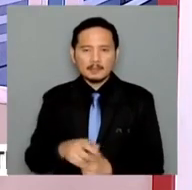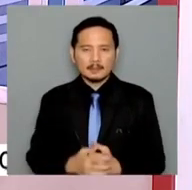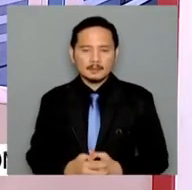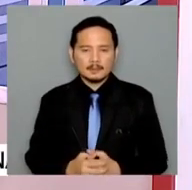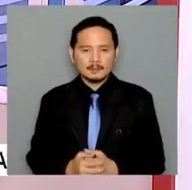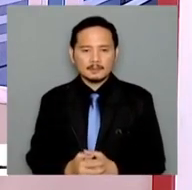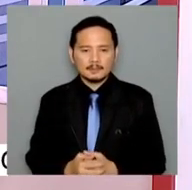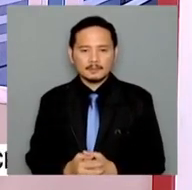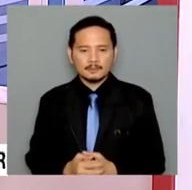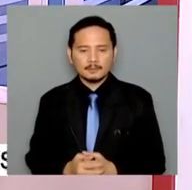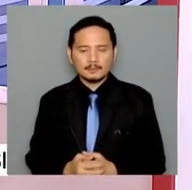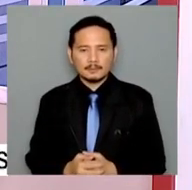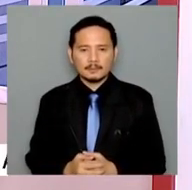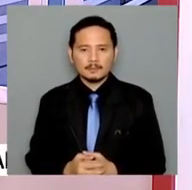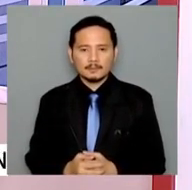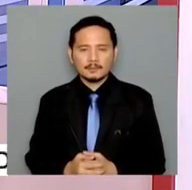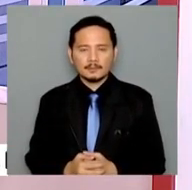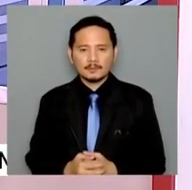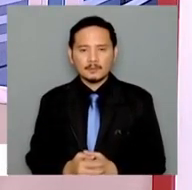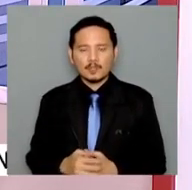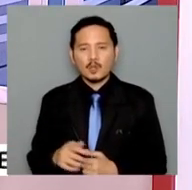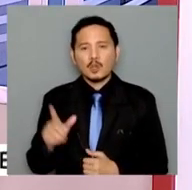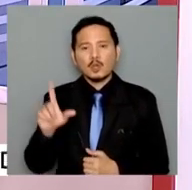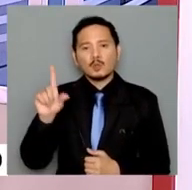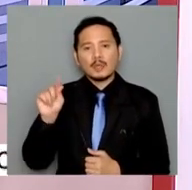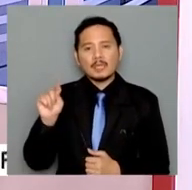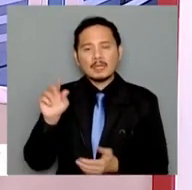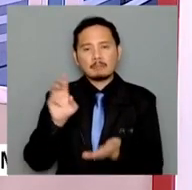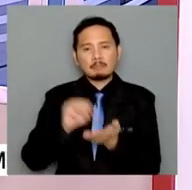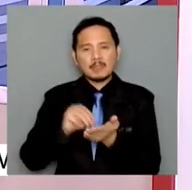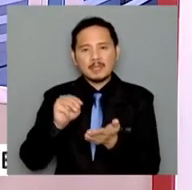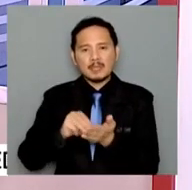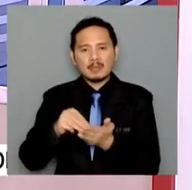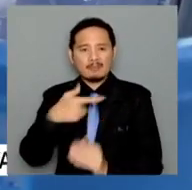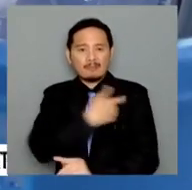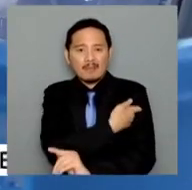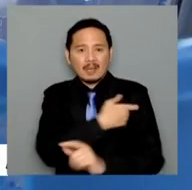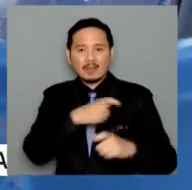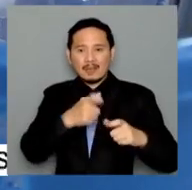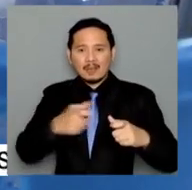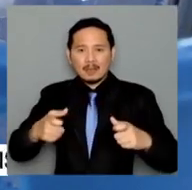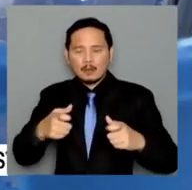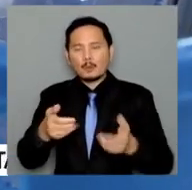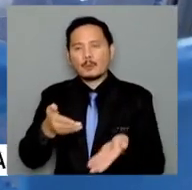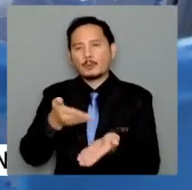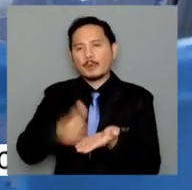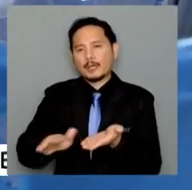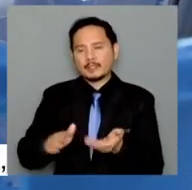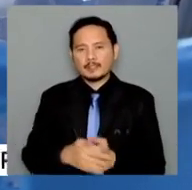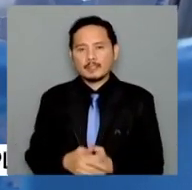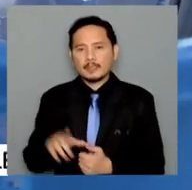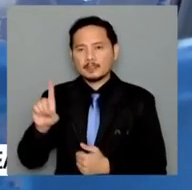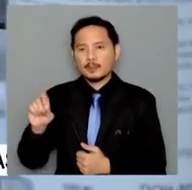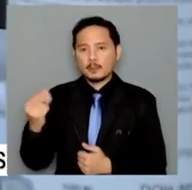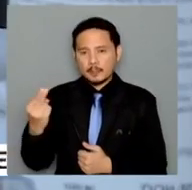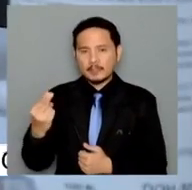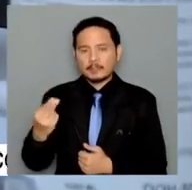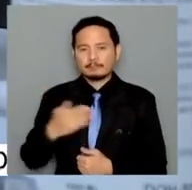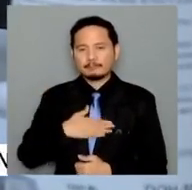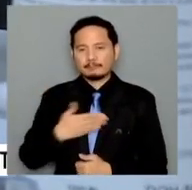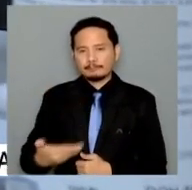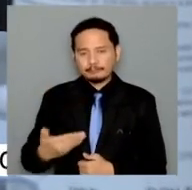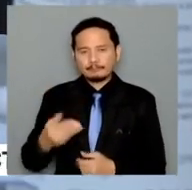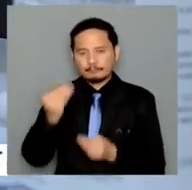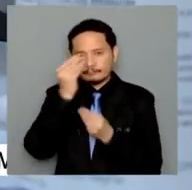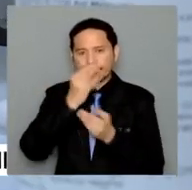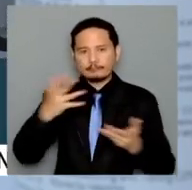Over 20 million COVID vaccine doses have gone to waste in the Philippines. That admission coming from the Health Department during Monday's Senate